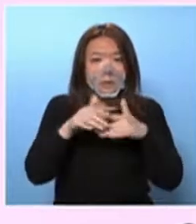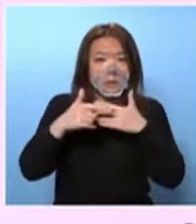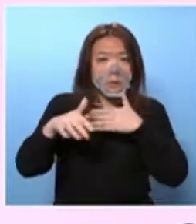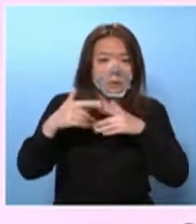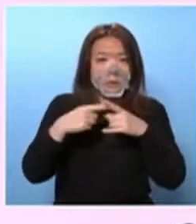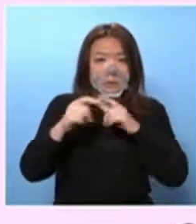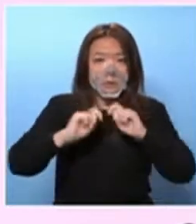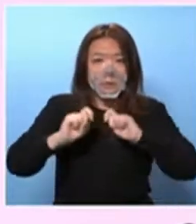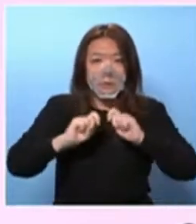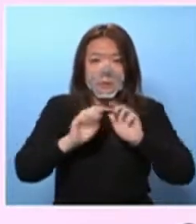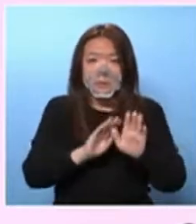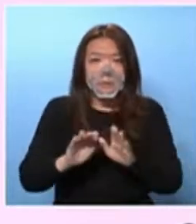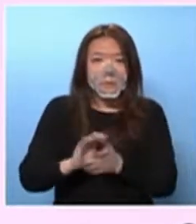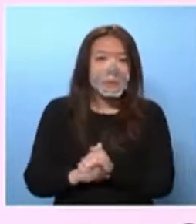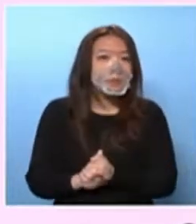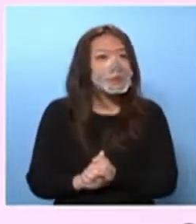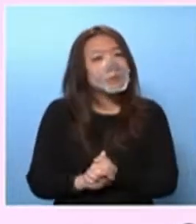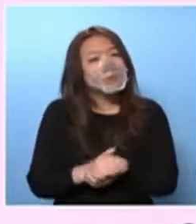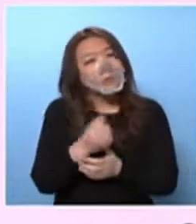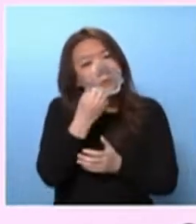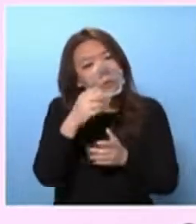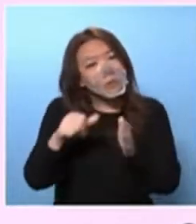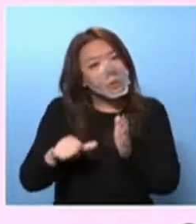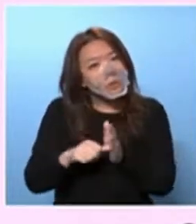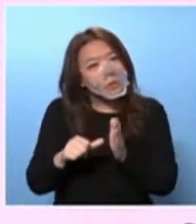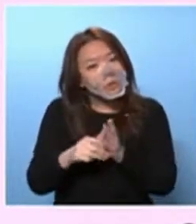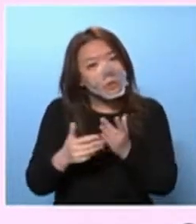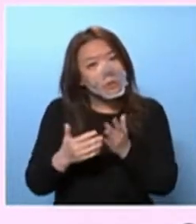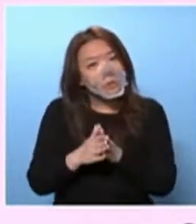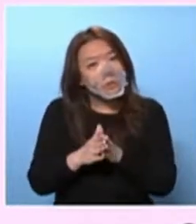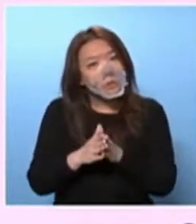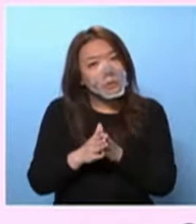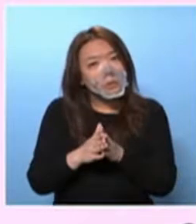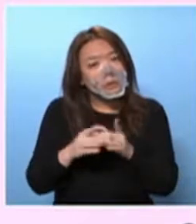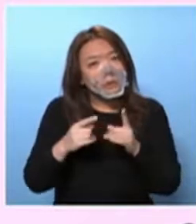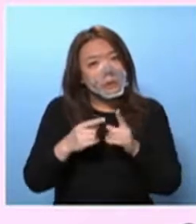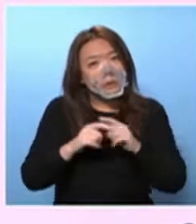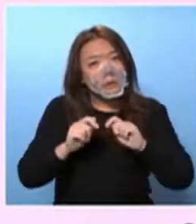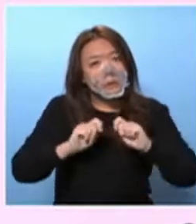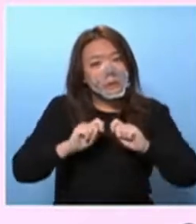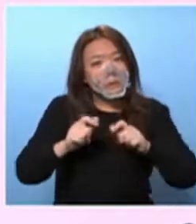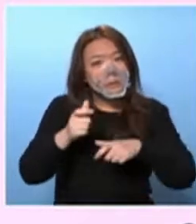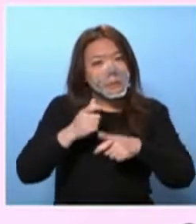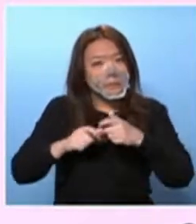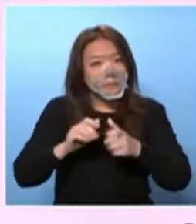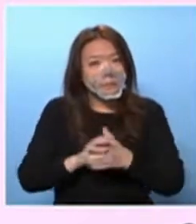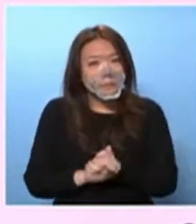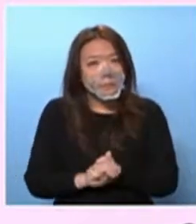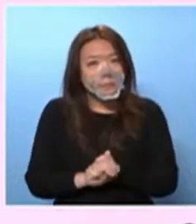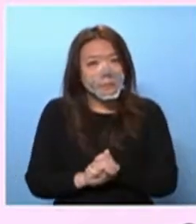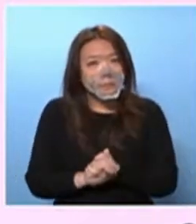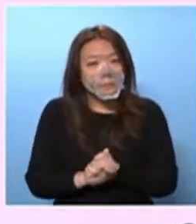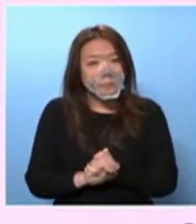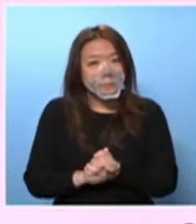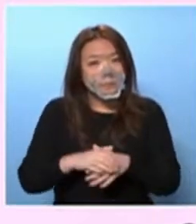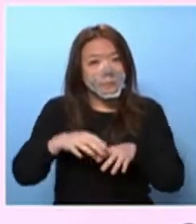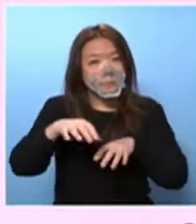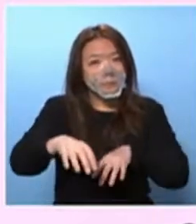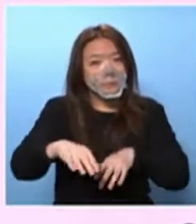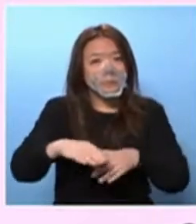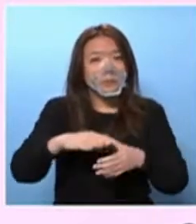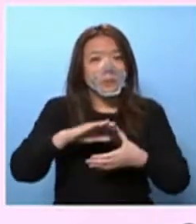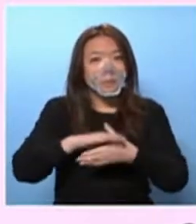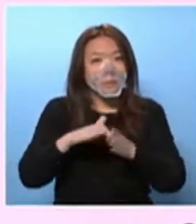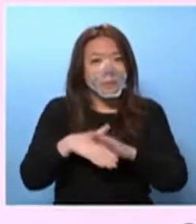Offshore renminbi business hub. Hong Kong's offshore RMB market is the largest in scale. With our geographical and